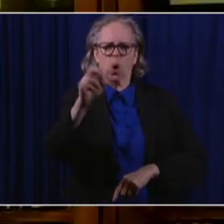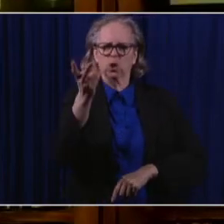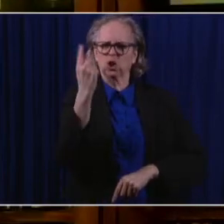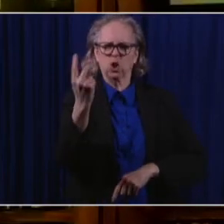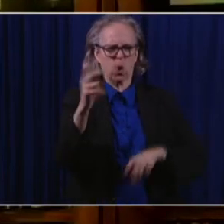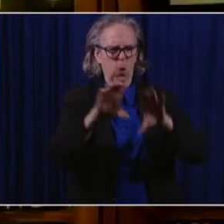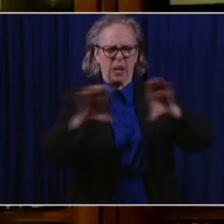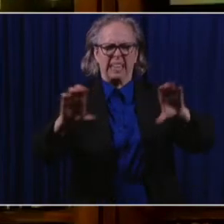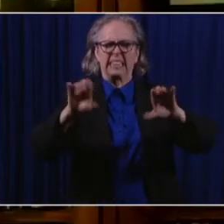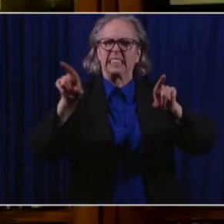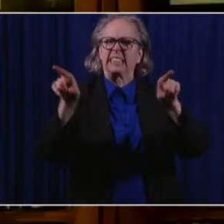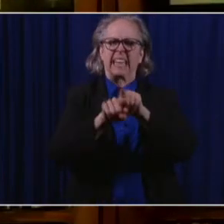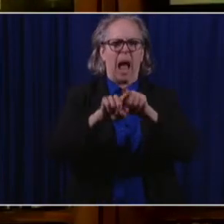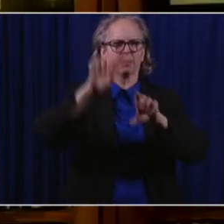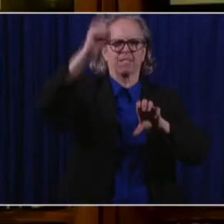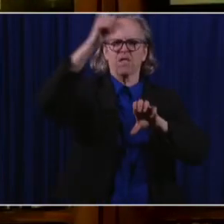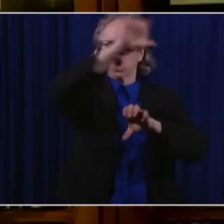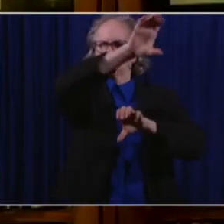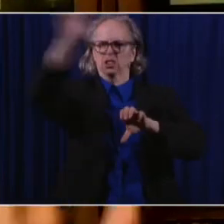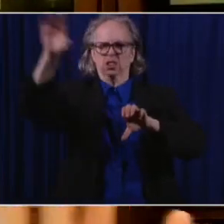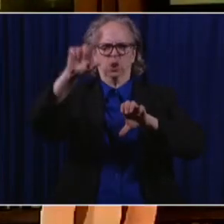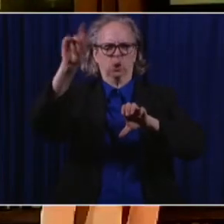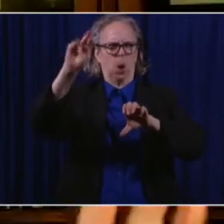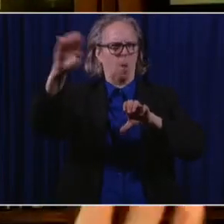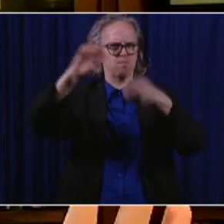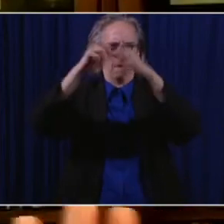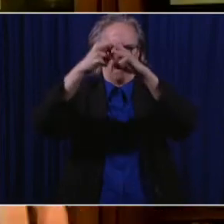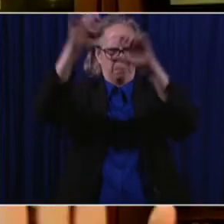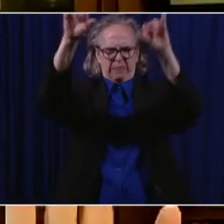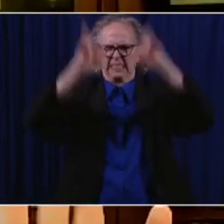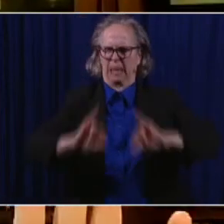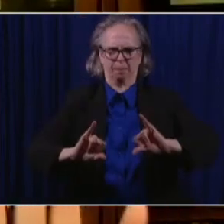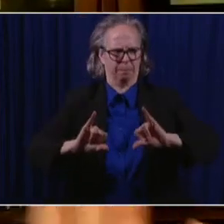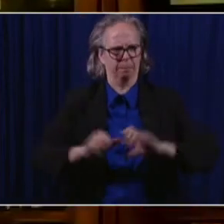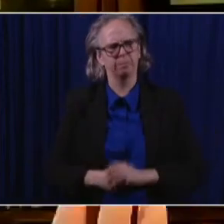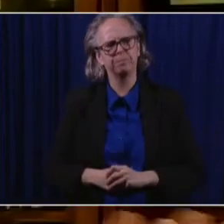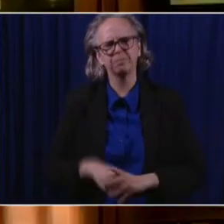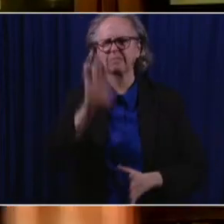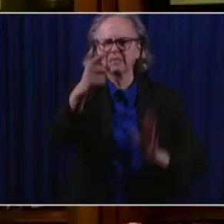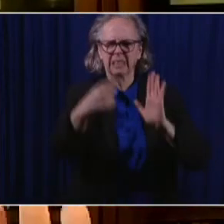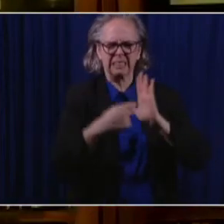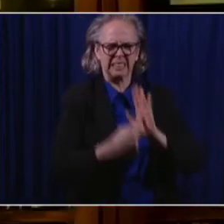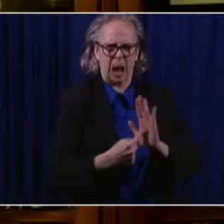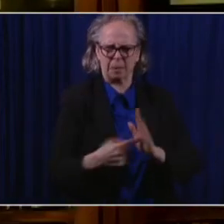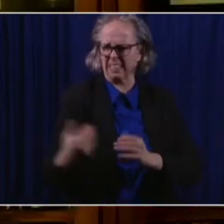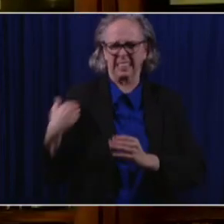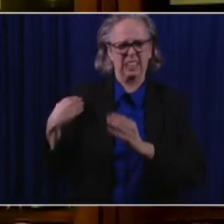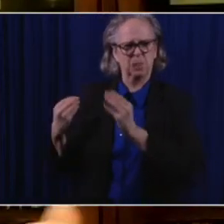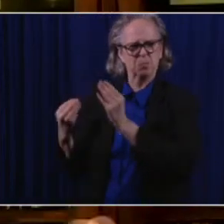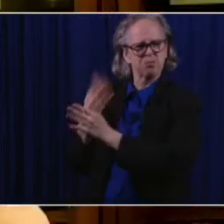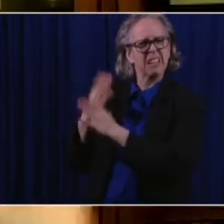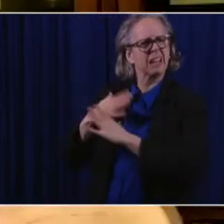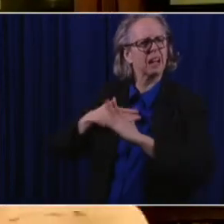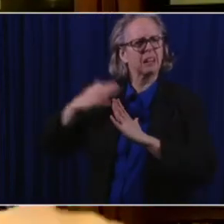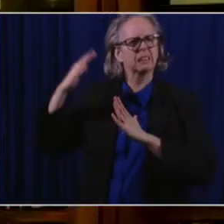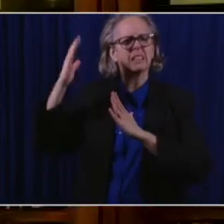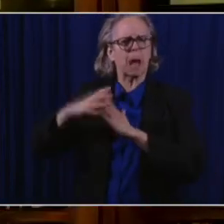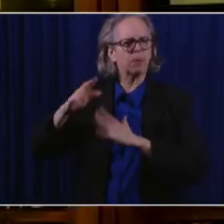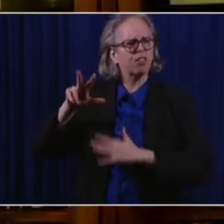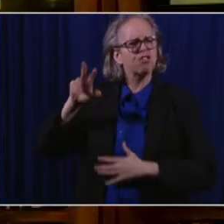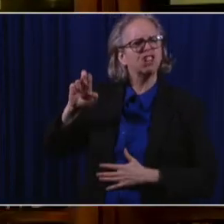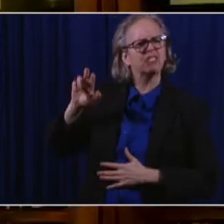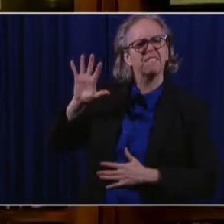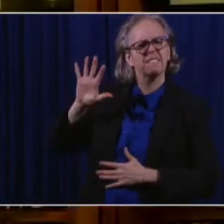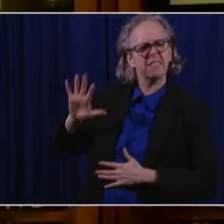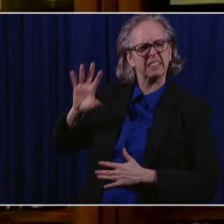just earlier this month, we peaked in the spring in Zone 2 at 356 patients in the hospital. Was our